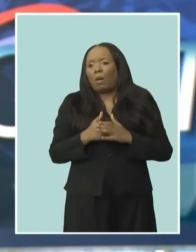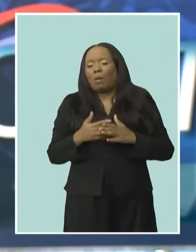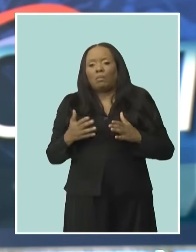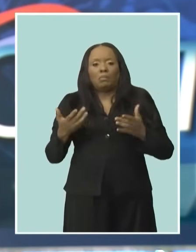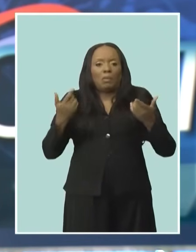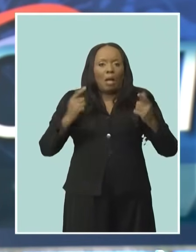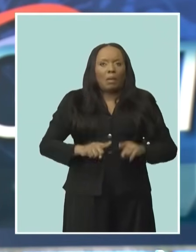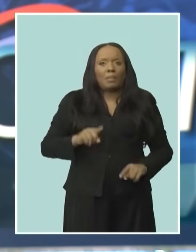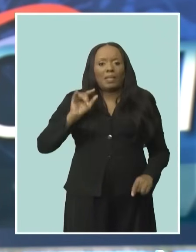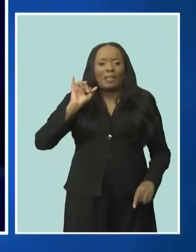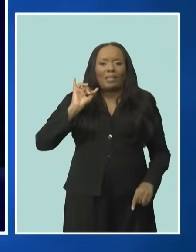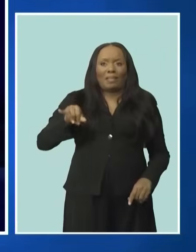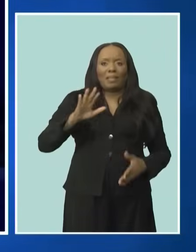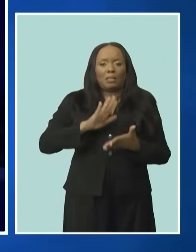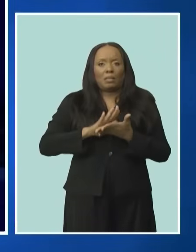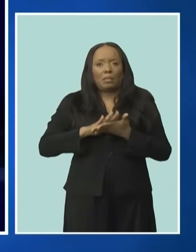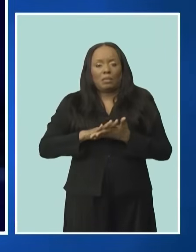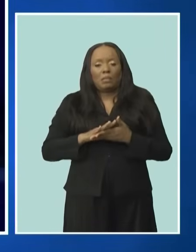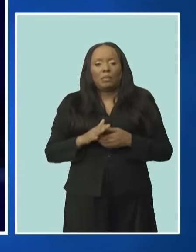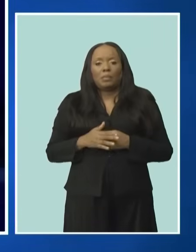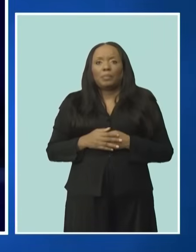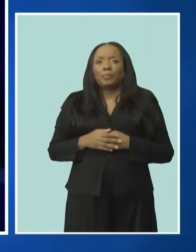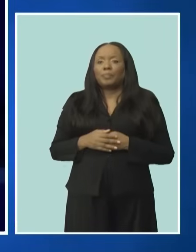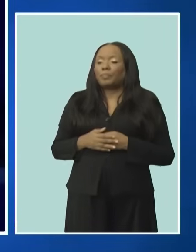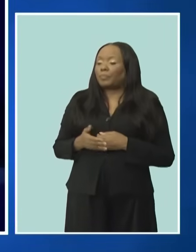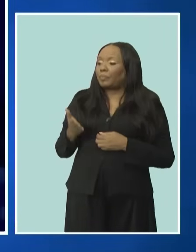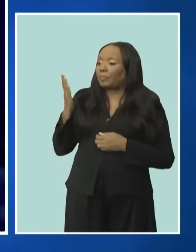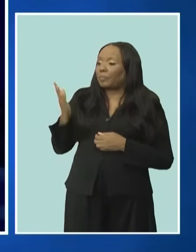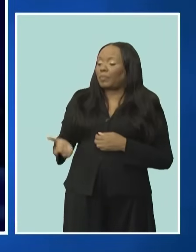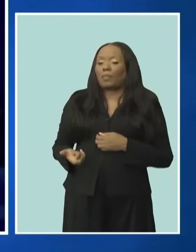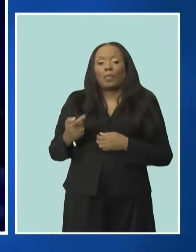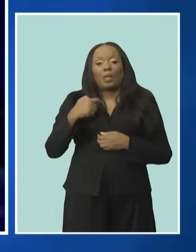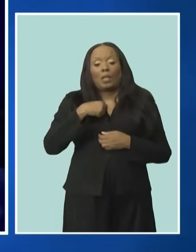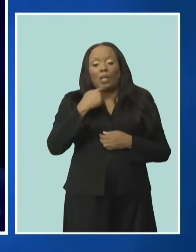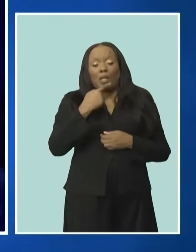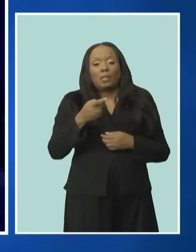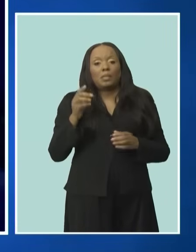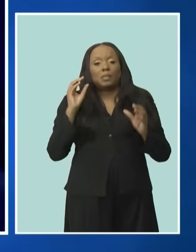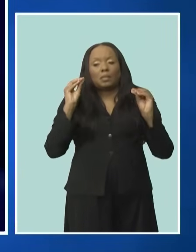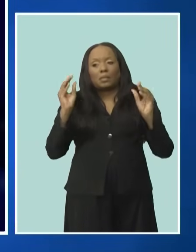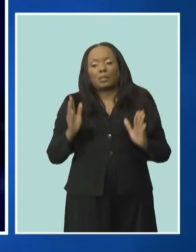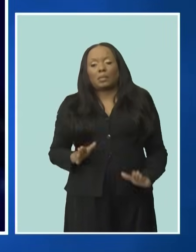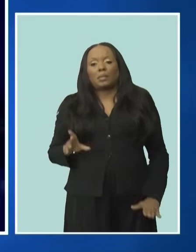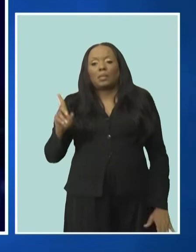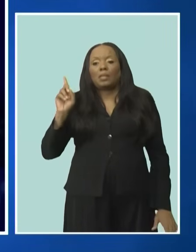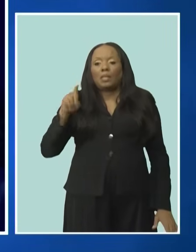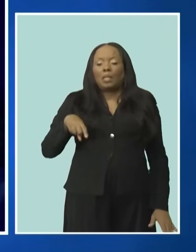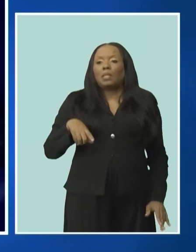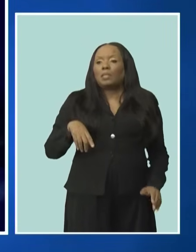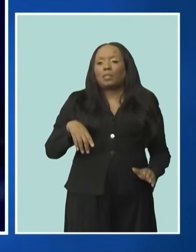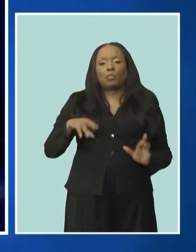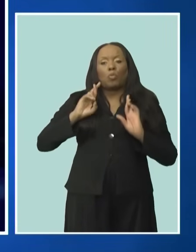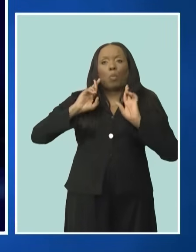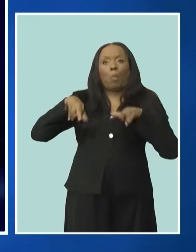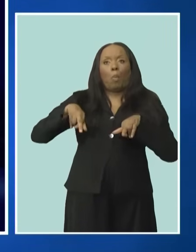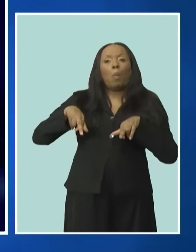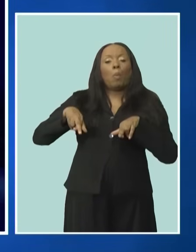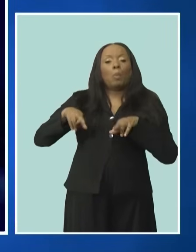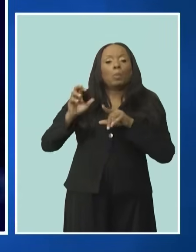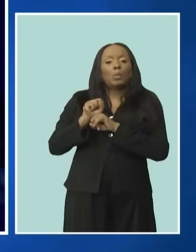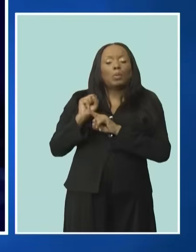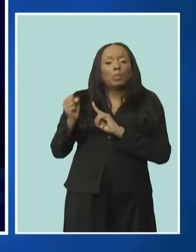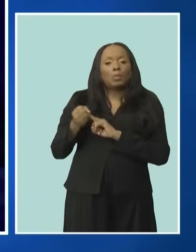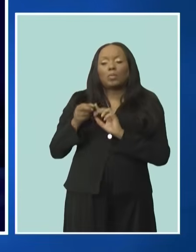institution. I instructed her to ensure that she also reported the matter to the